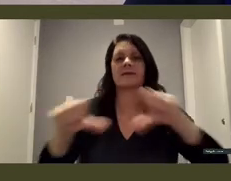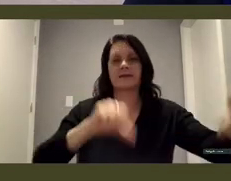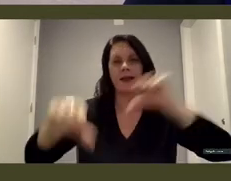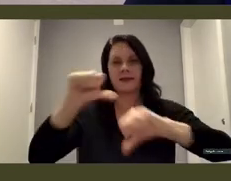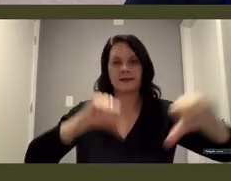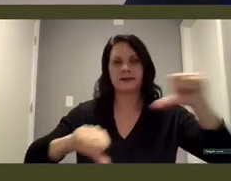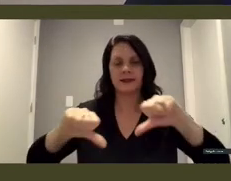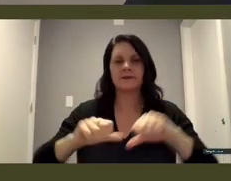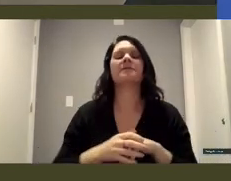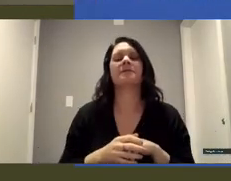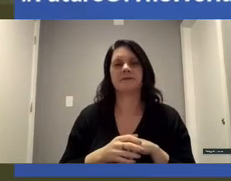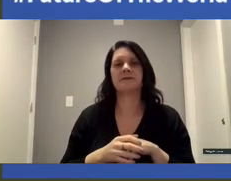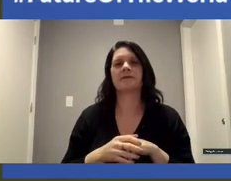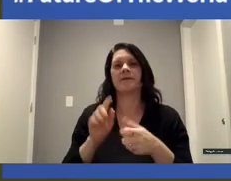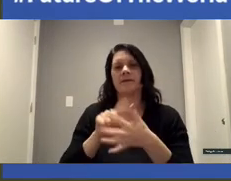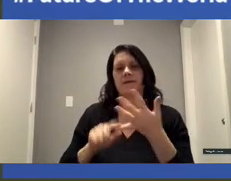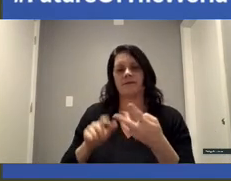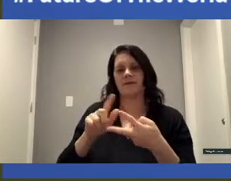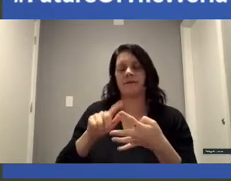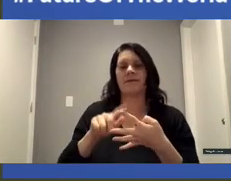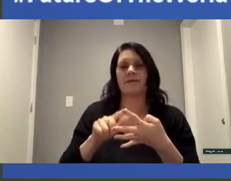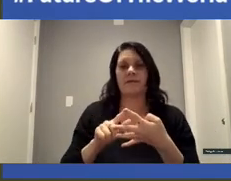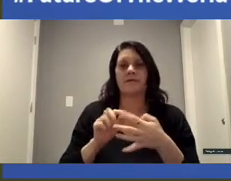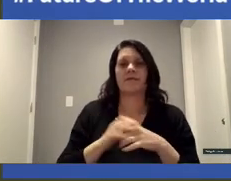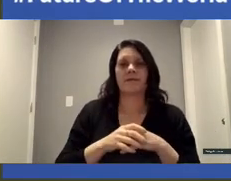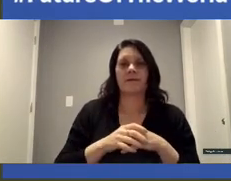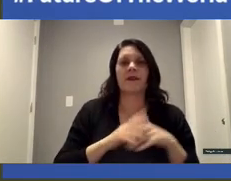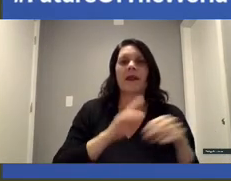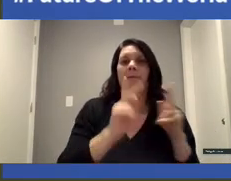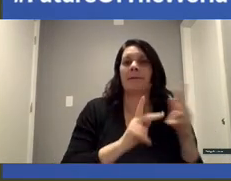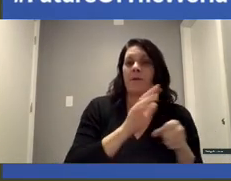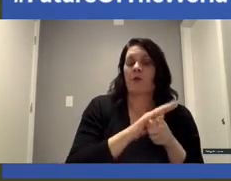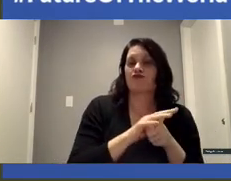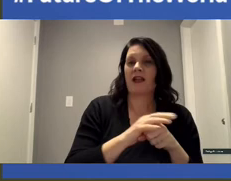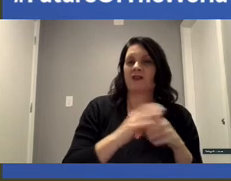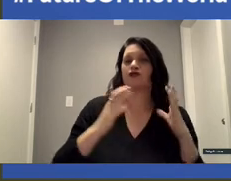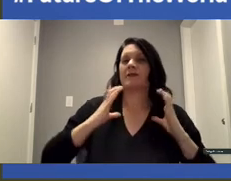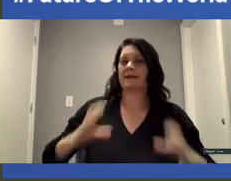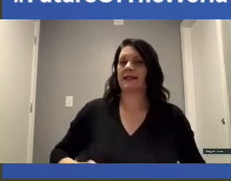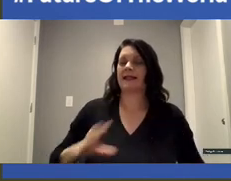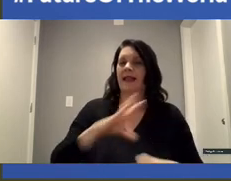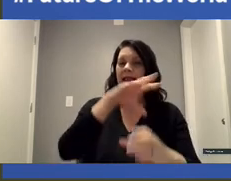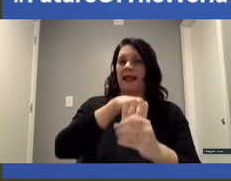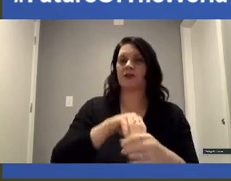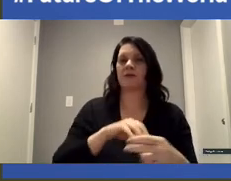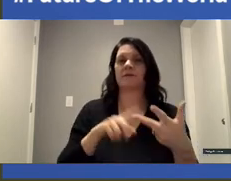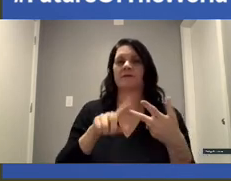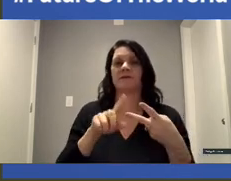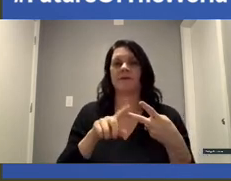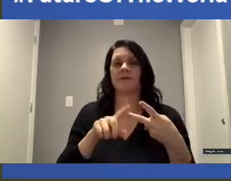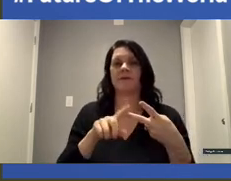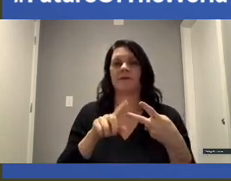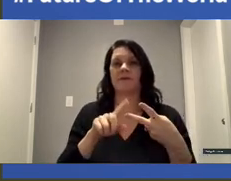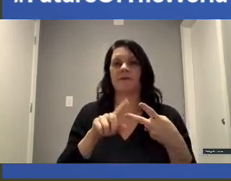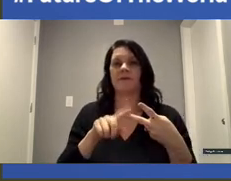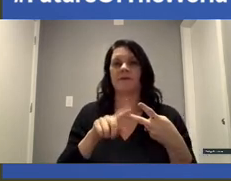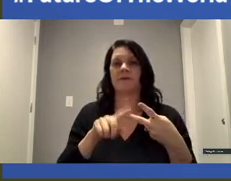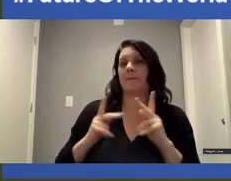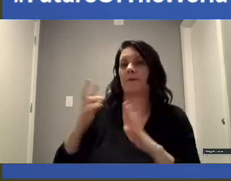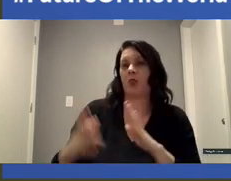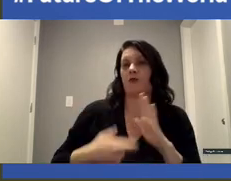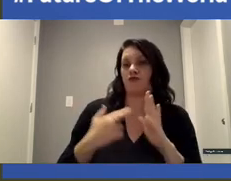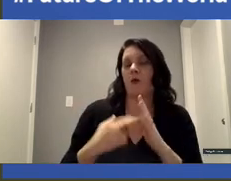options: people pressure, citizen engagement, tackle fake news, give young people a role in